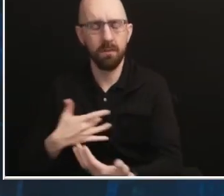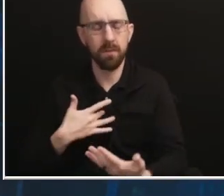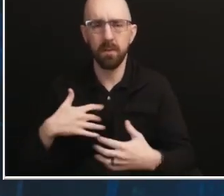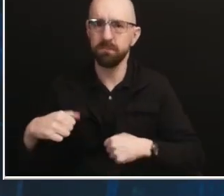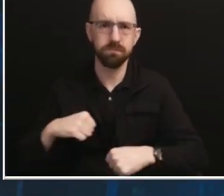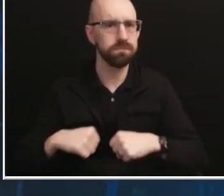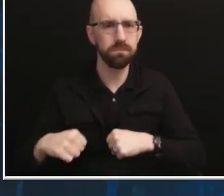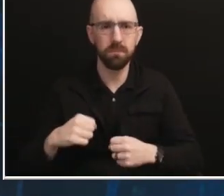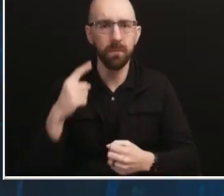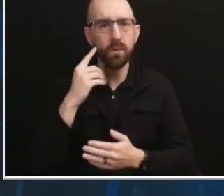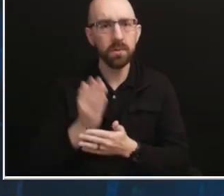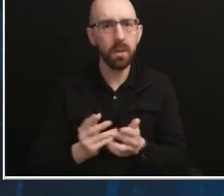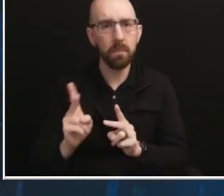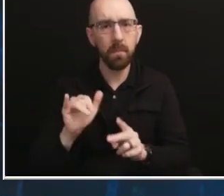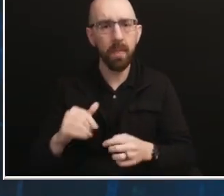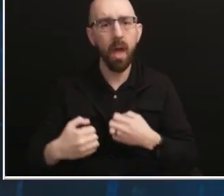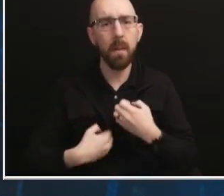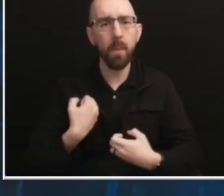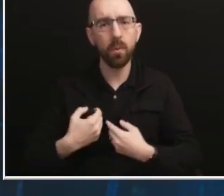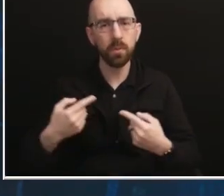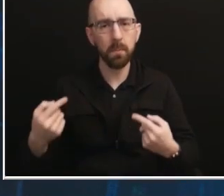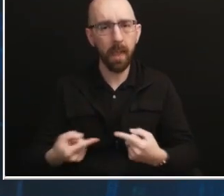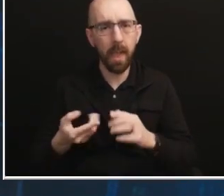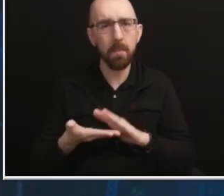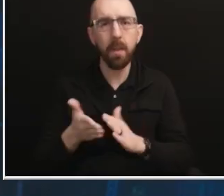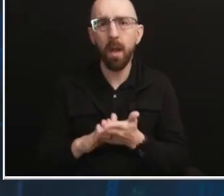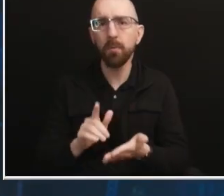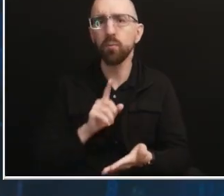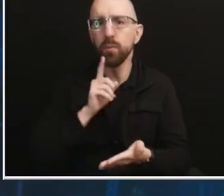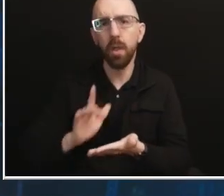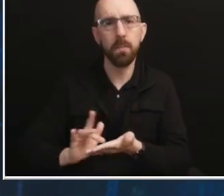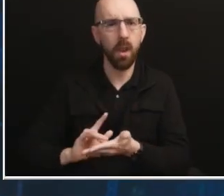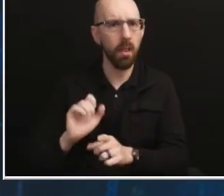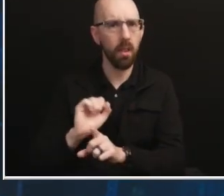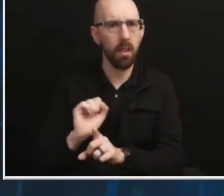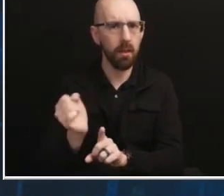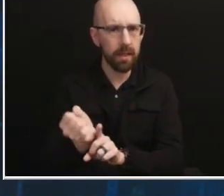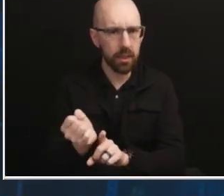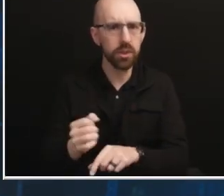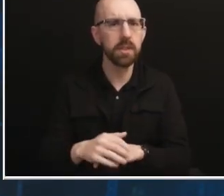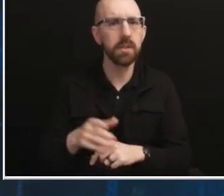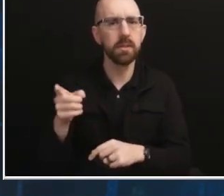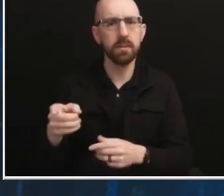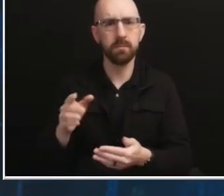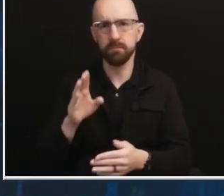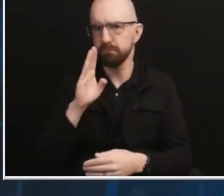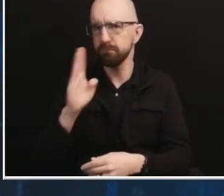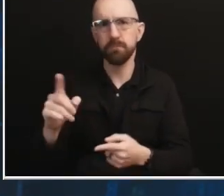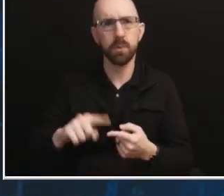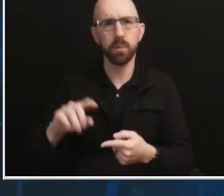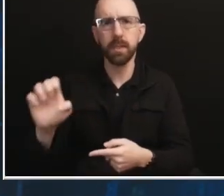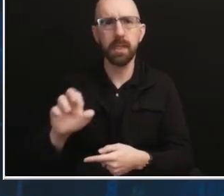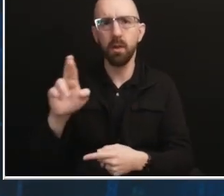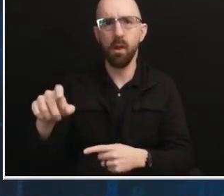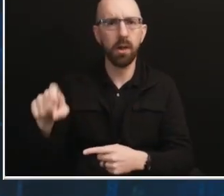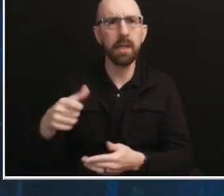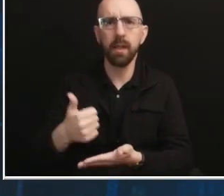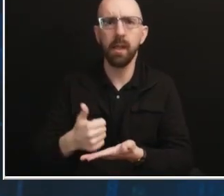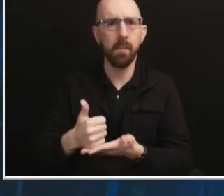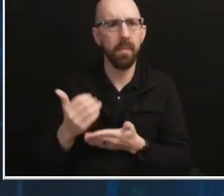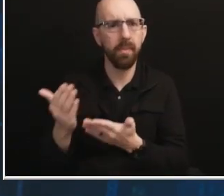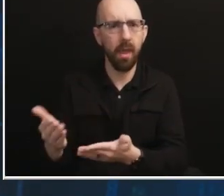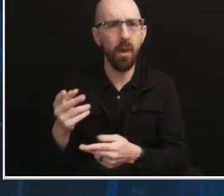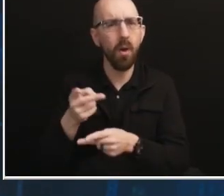that emotional pain can turn to a real medical condition, one that sends them straight to the emergency room. It's called broken